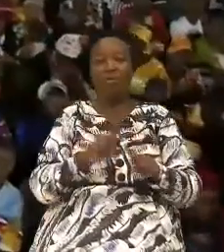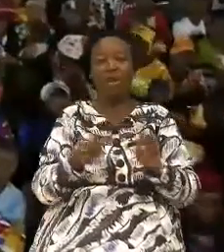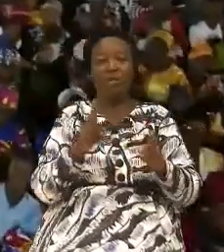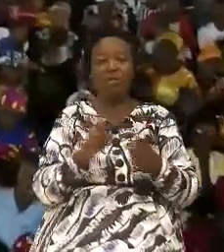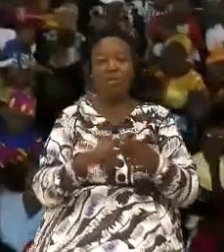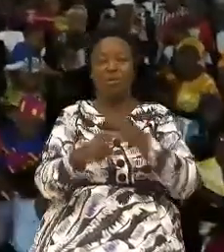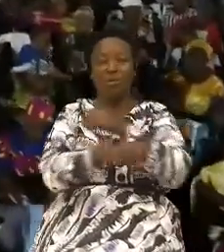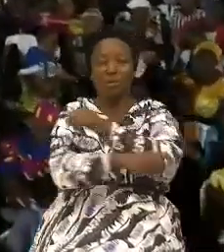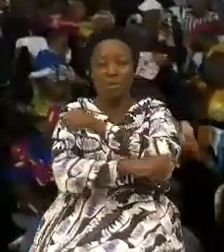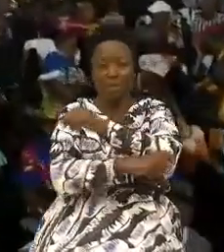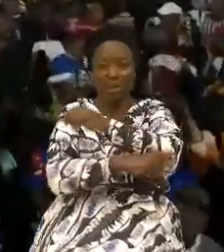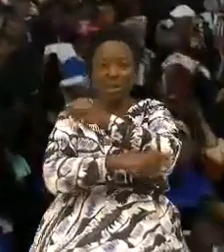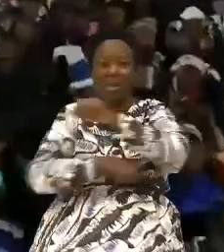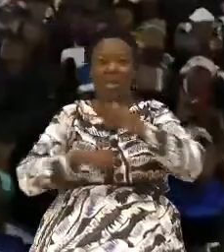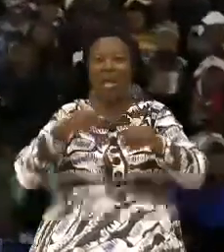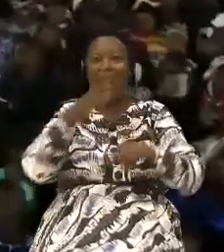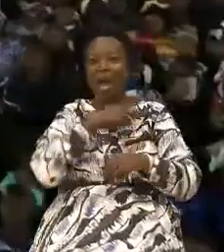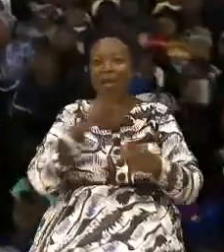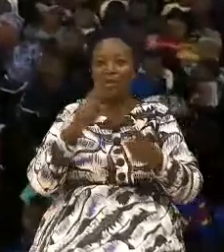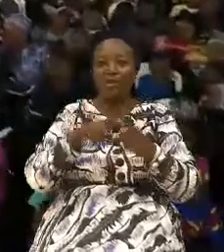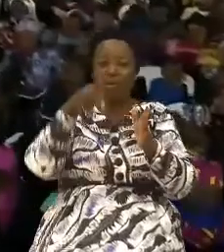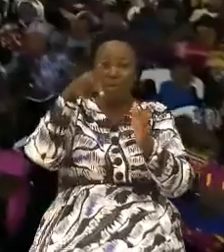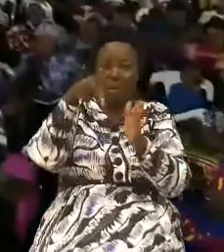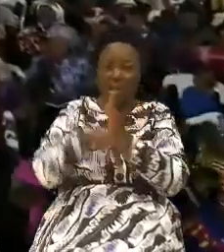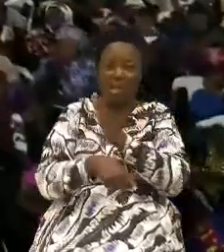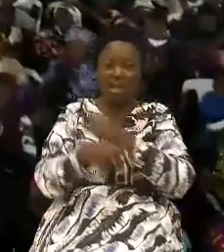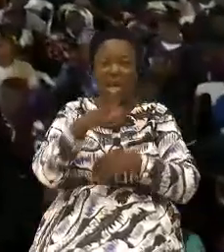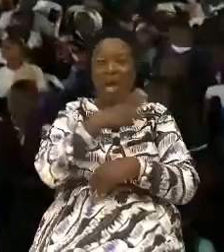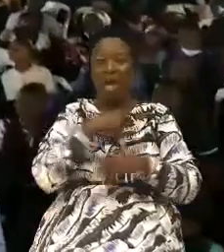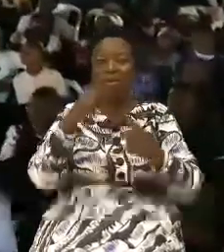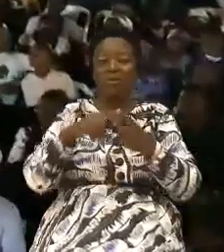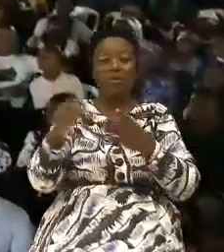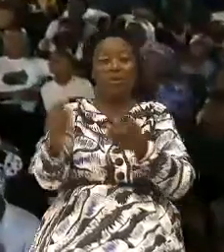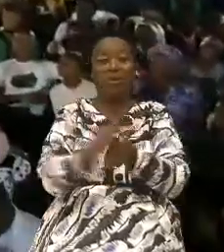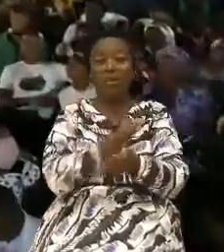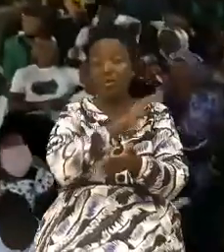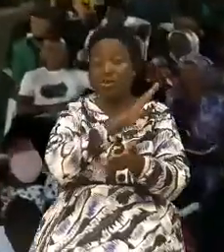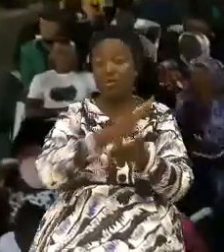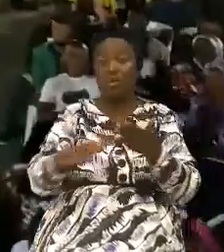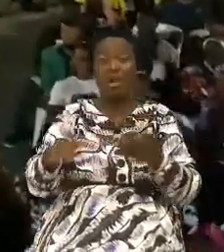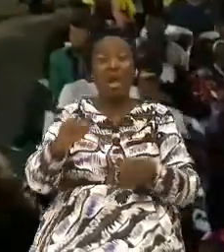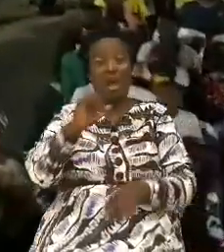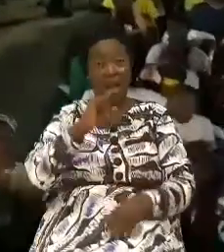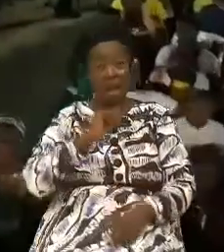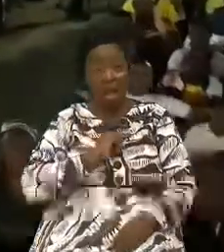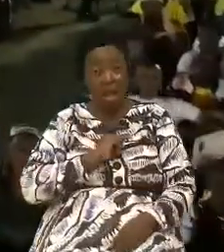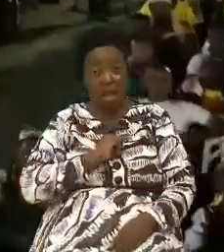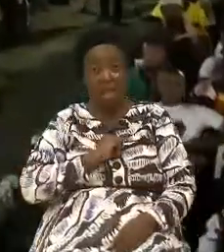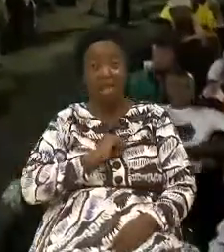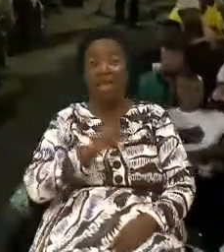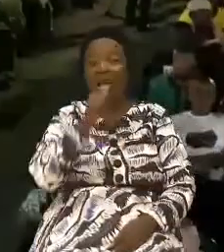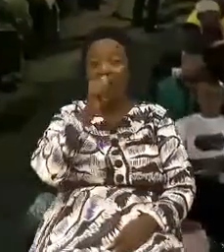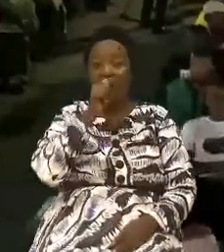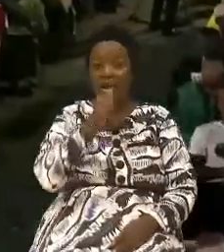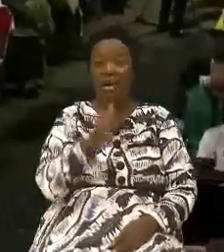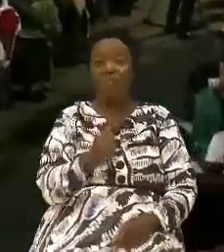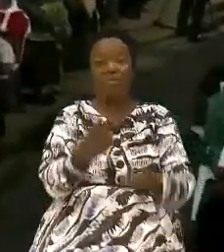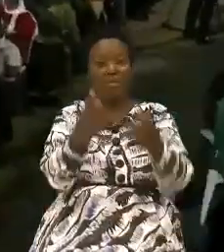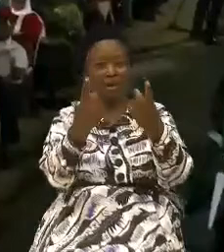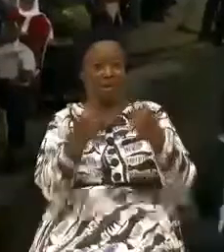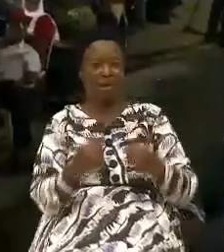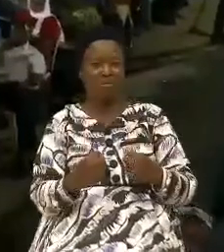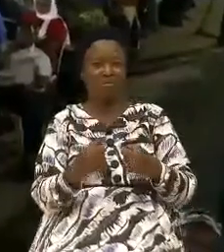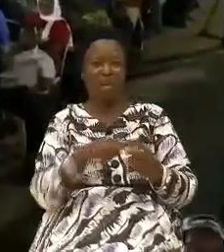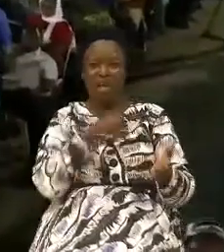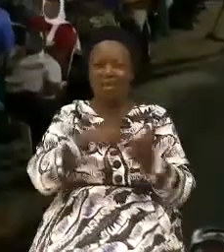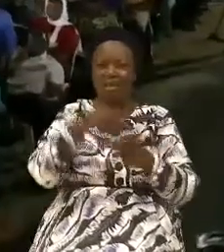and to kill, and to destroy. I am come. Tonight,